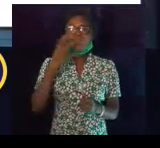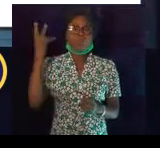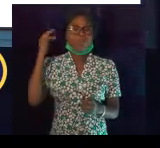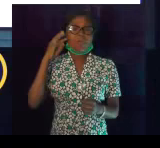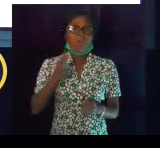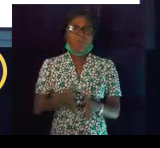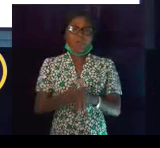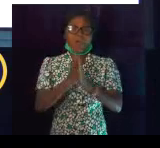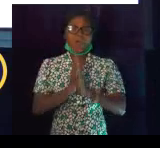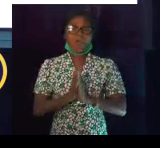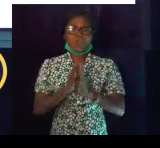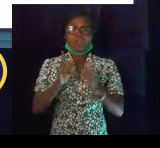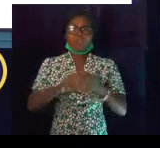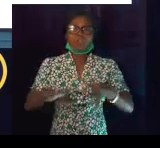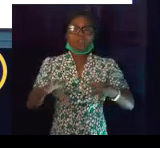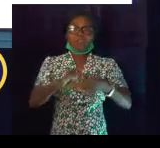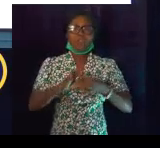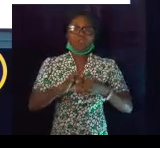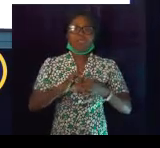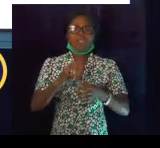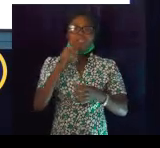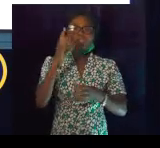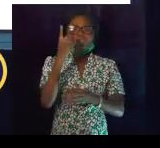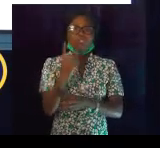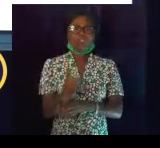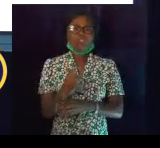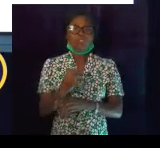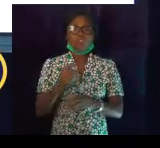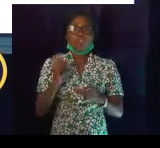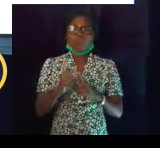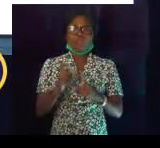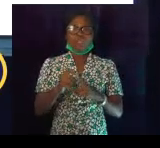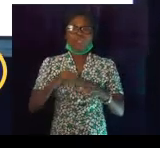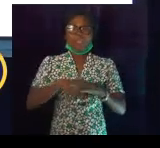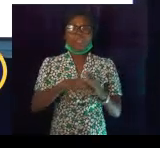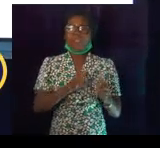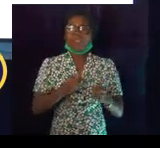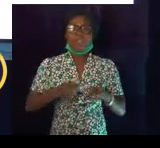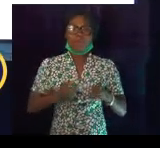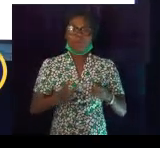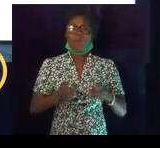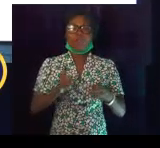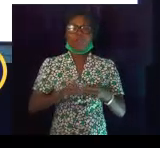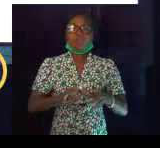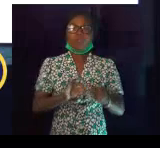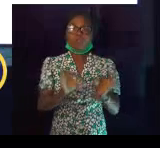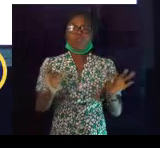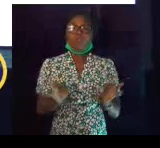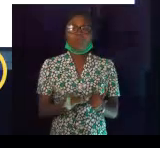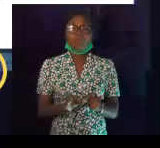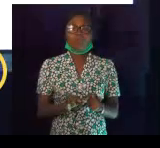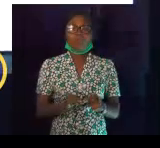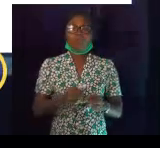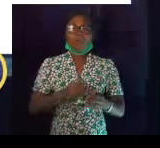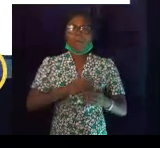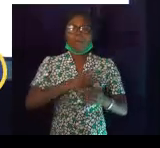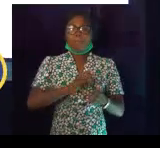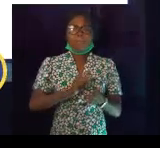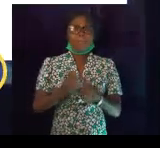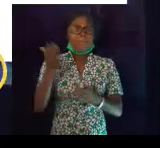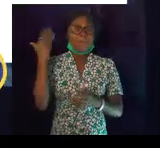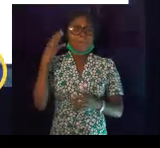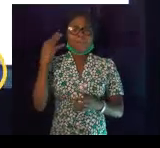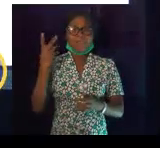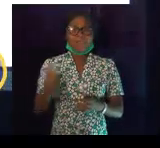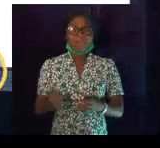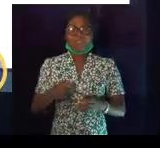You were asked to join each pair of the sentences in such a way to form their past